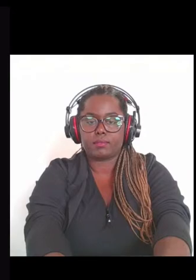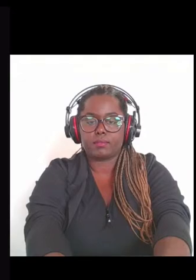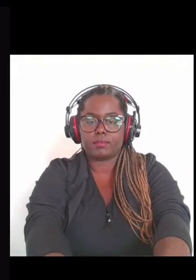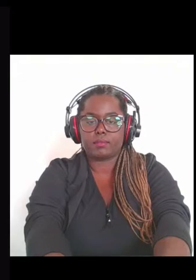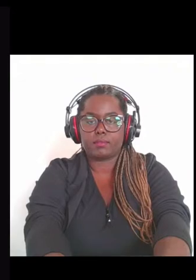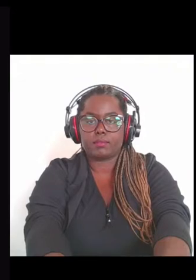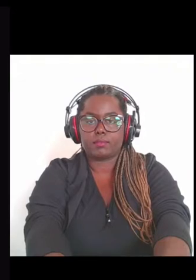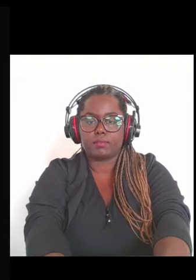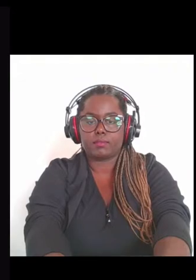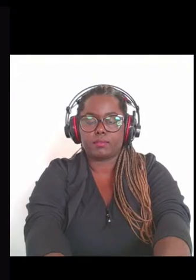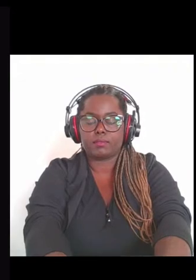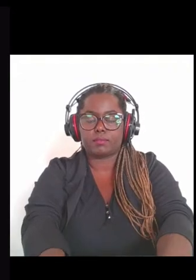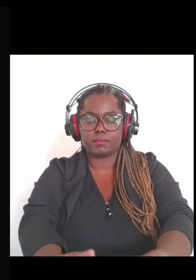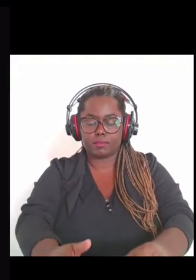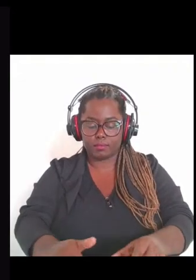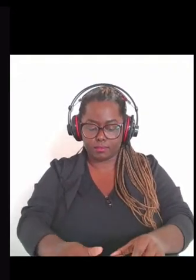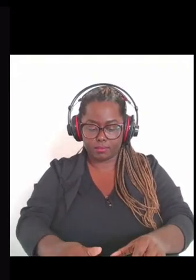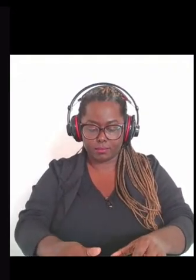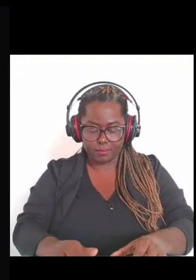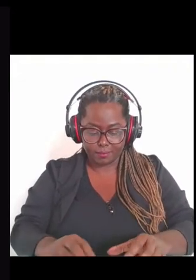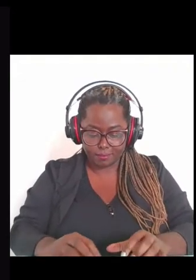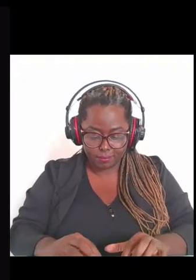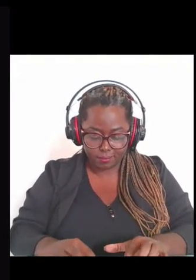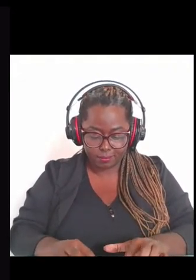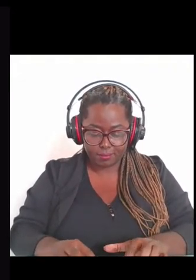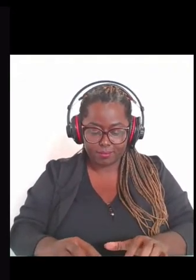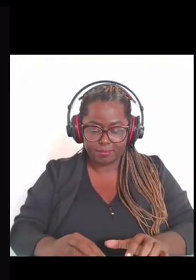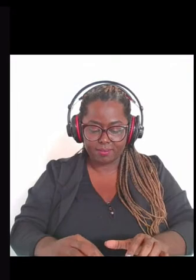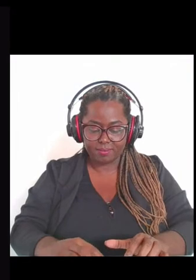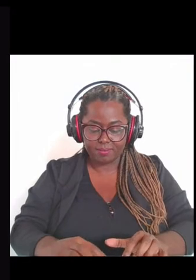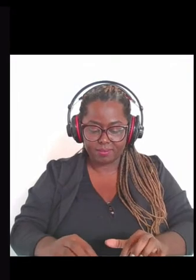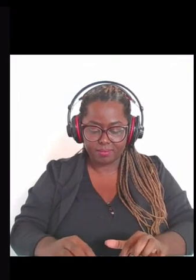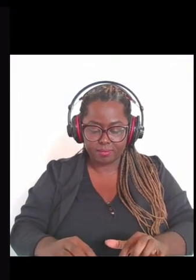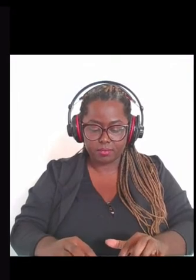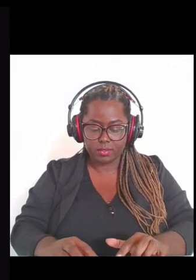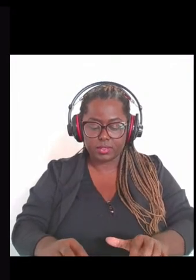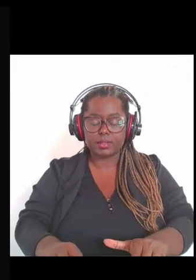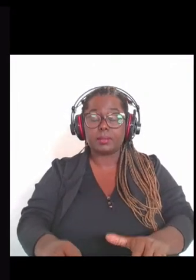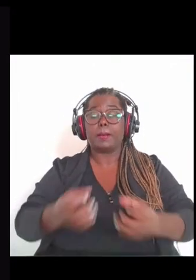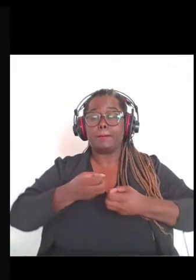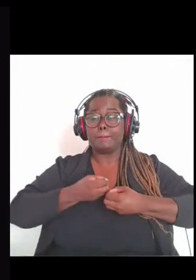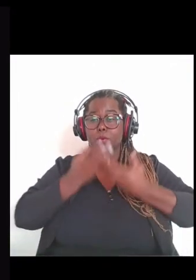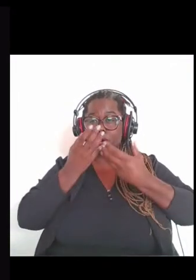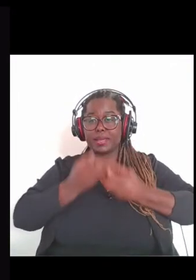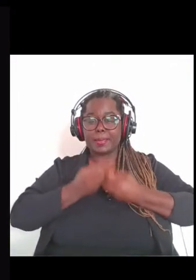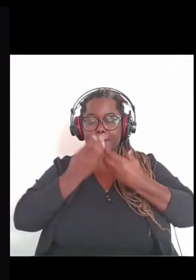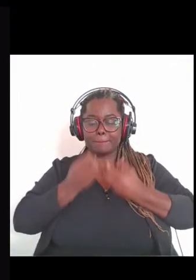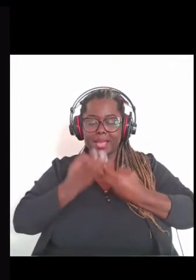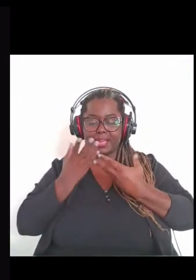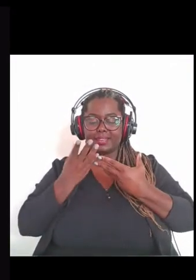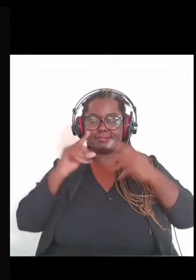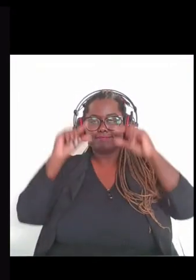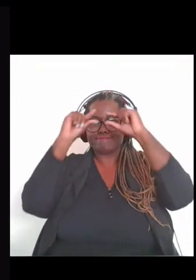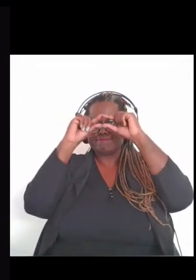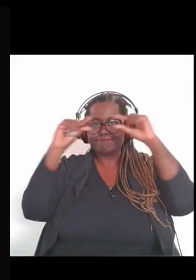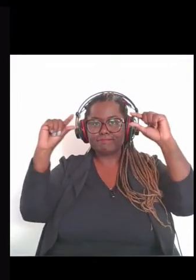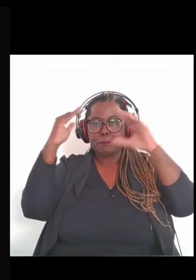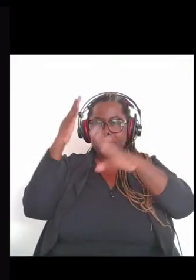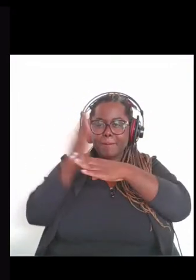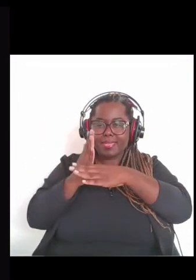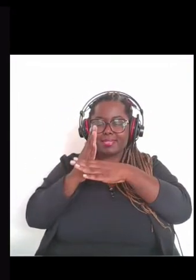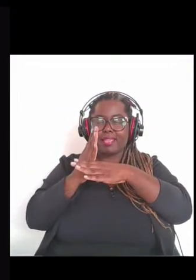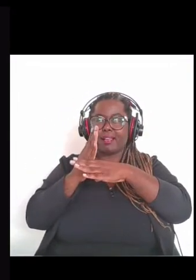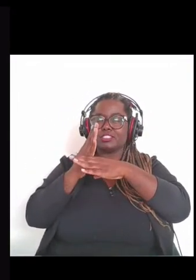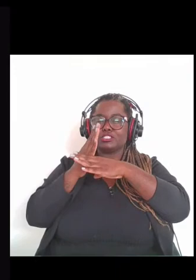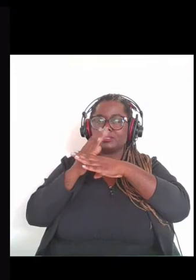in the middle of the poem or in the middle the poem comments on the roles that known guyendo